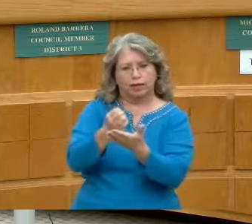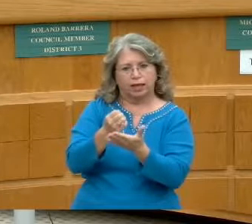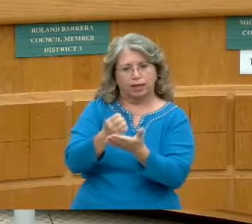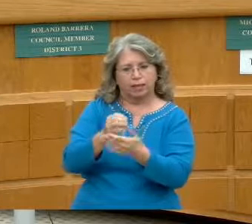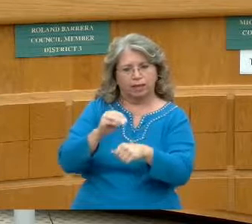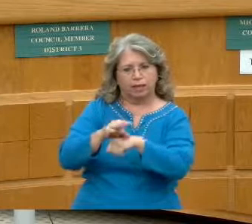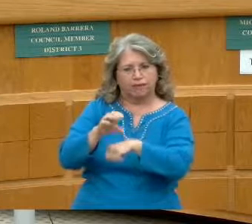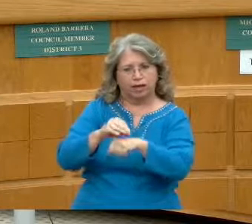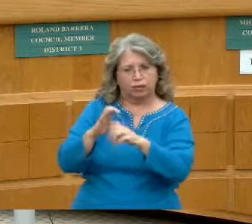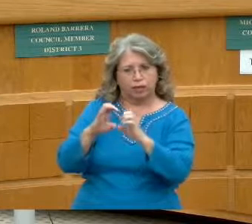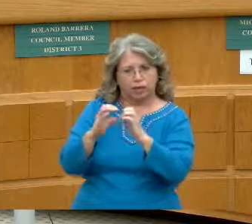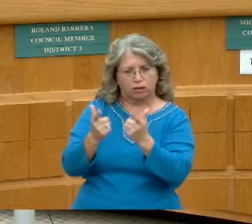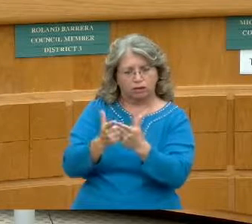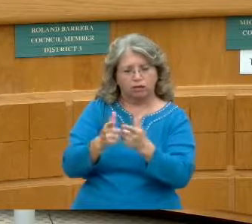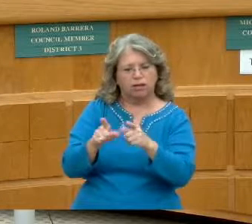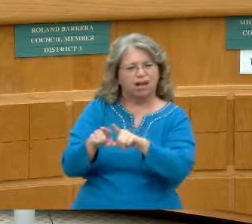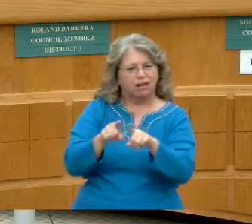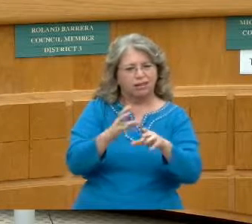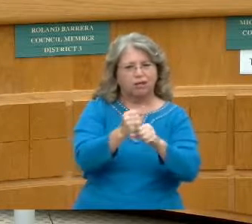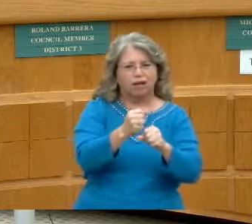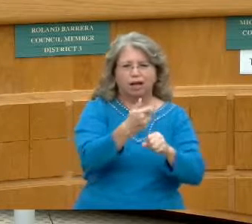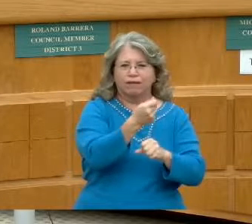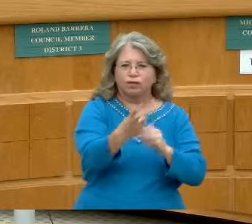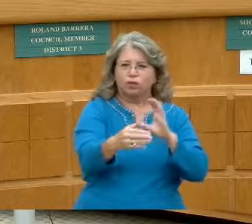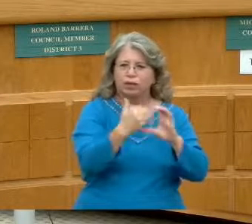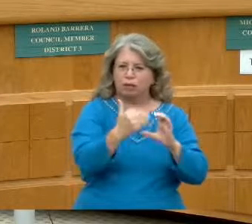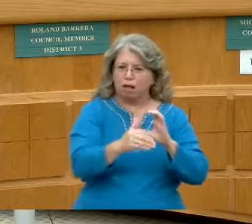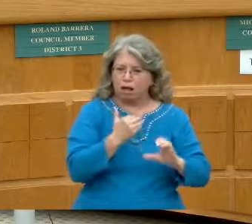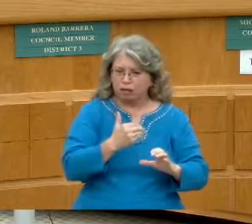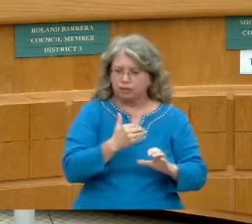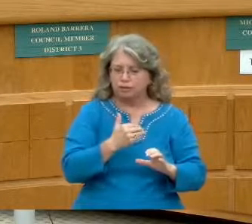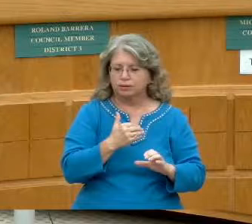as on several emails I received where there was a